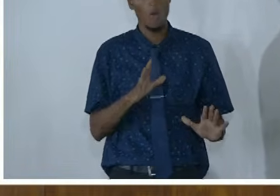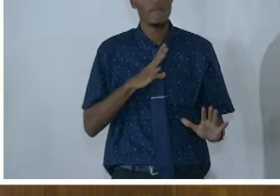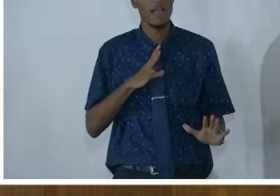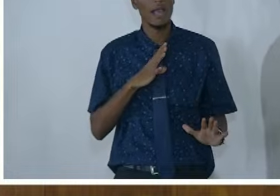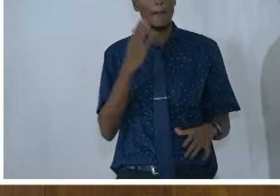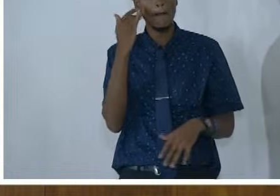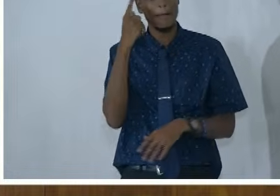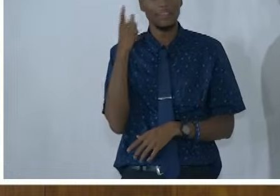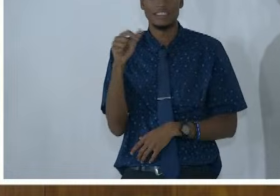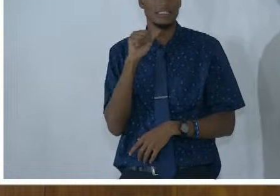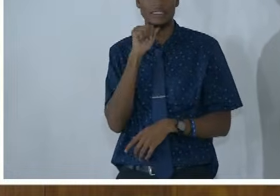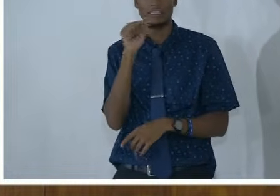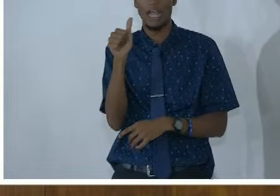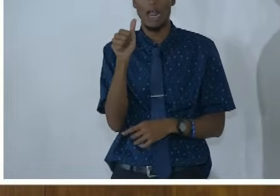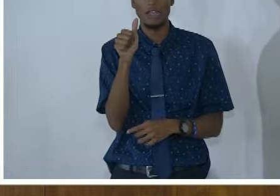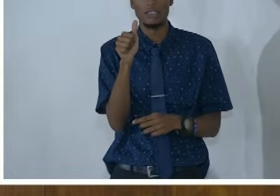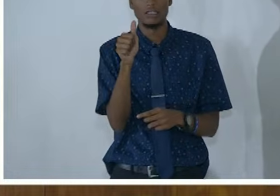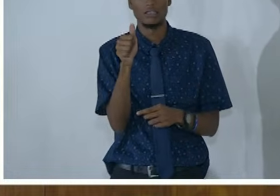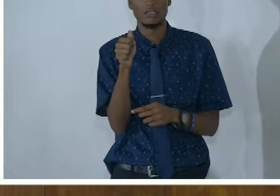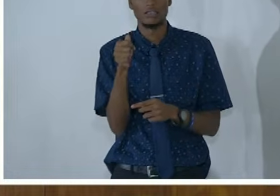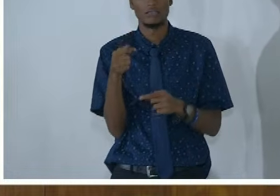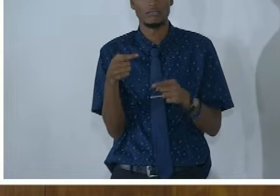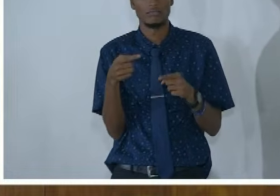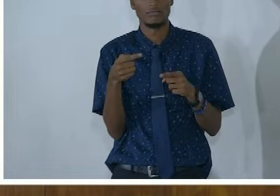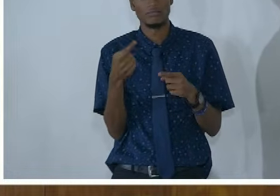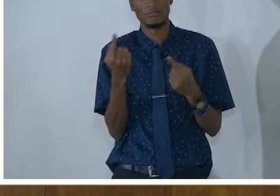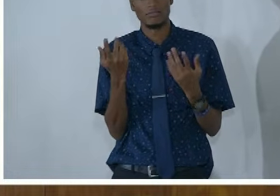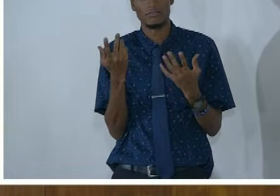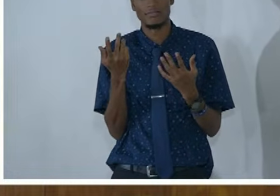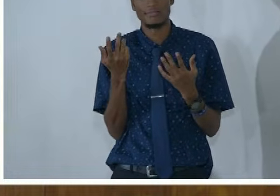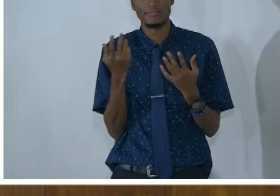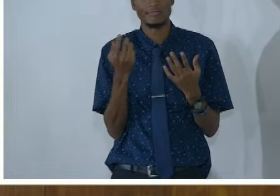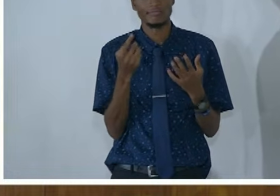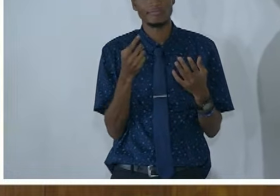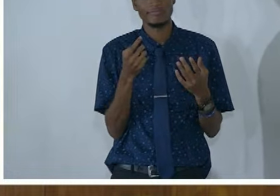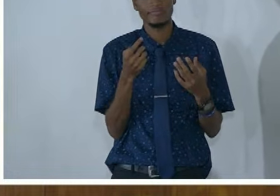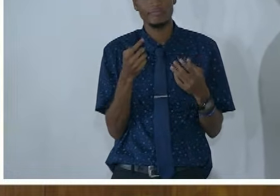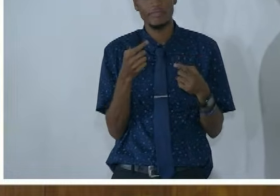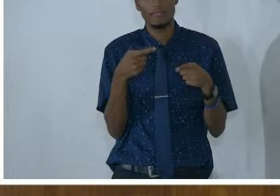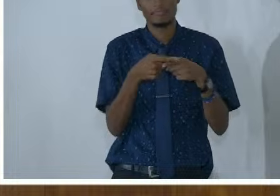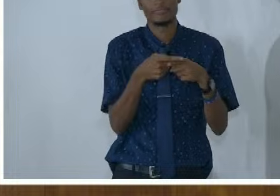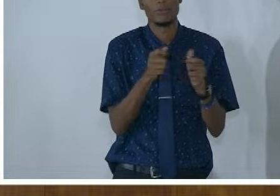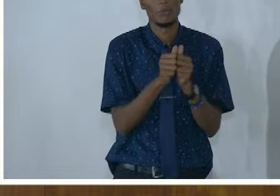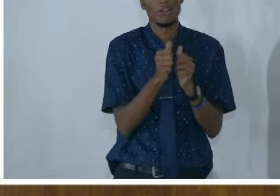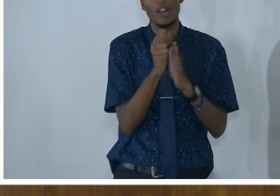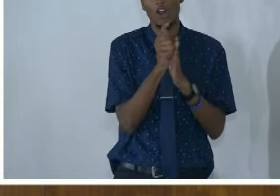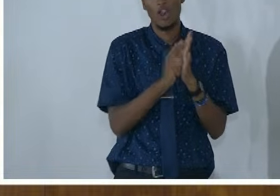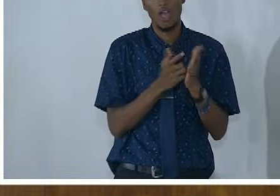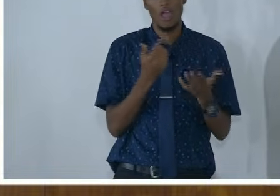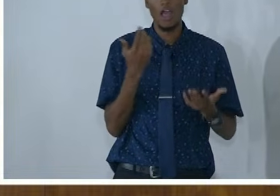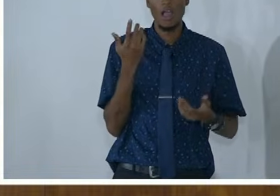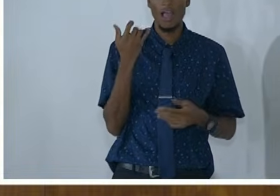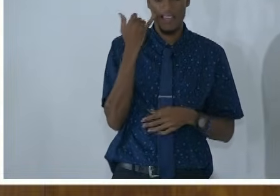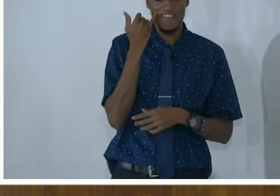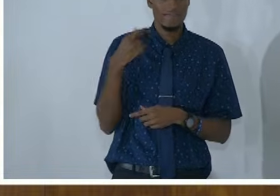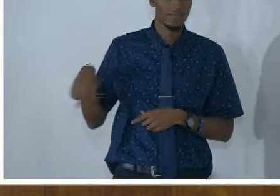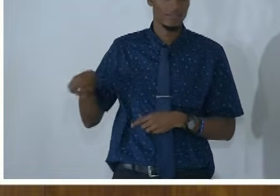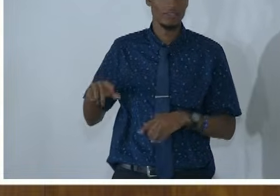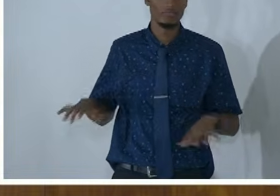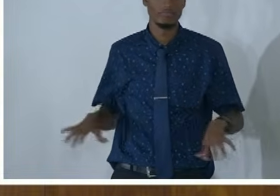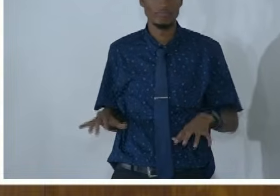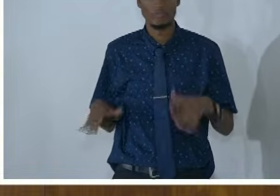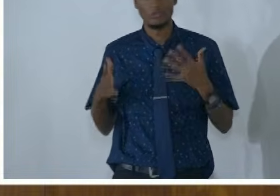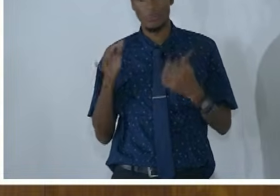not be violating the law when it becomes law if they're doing so. So